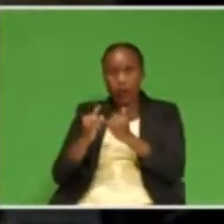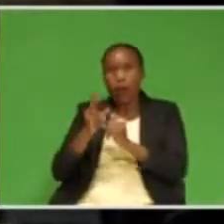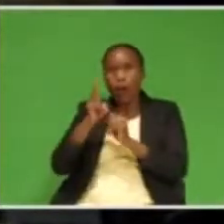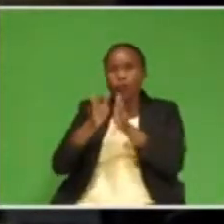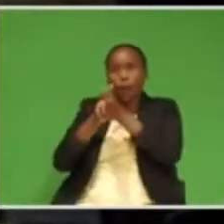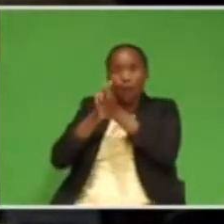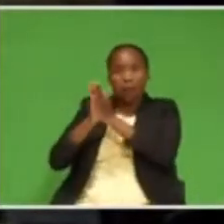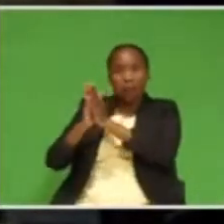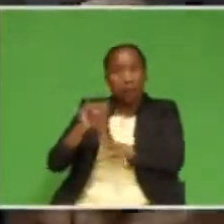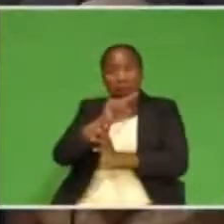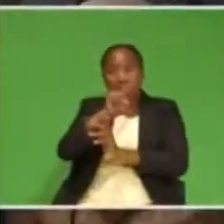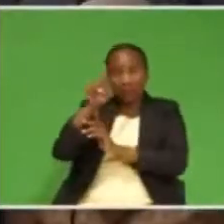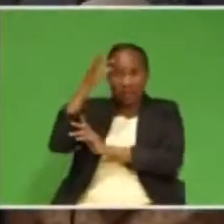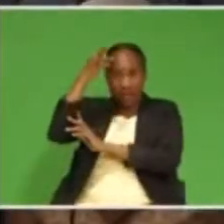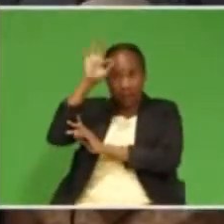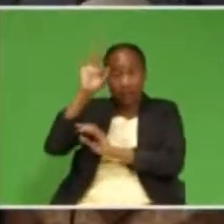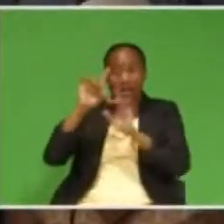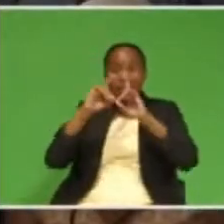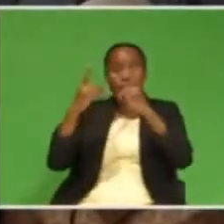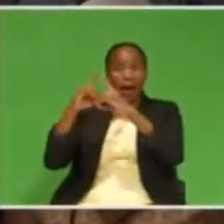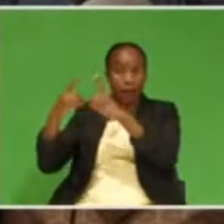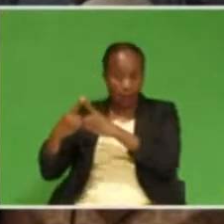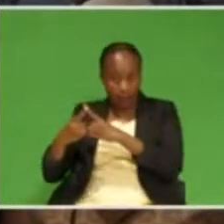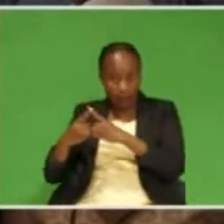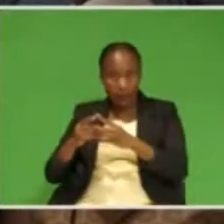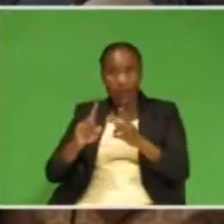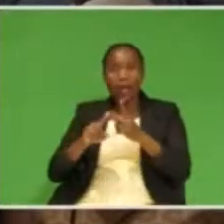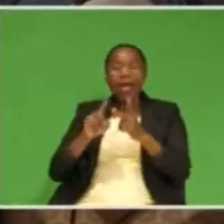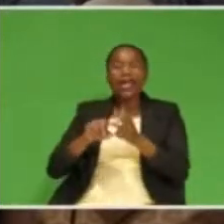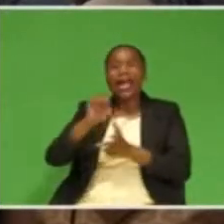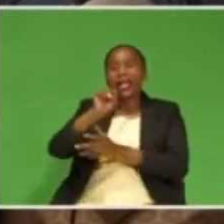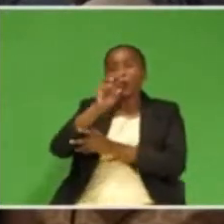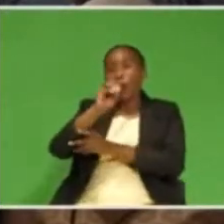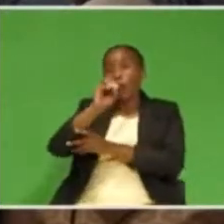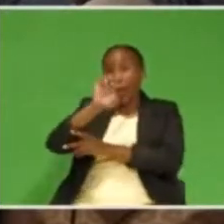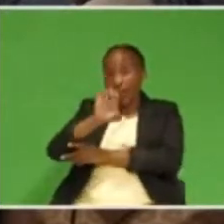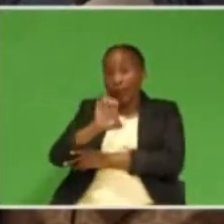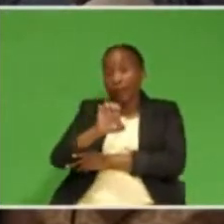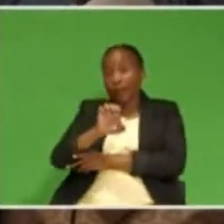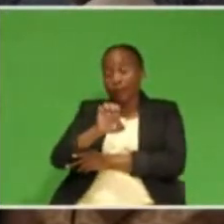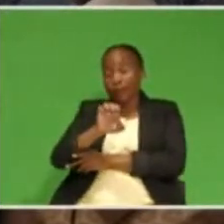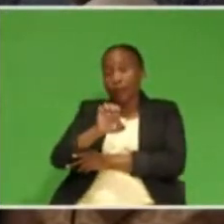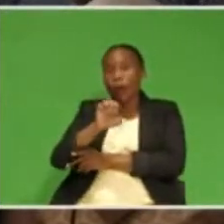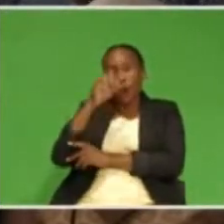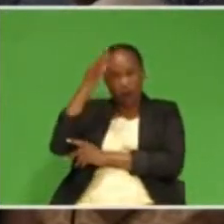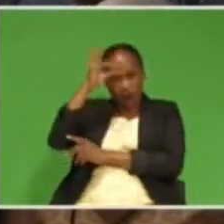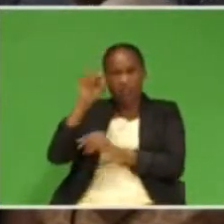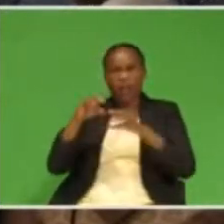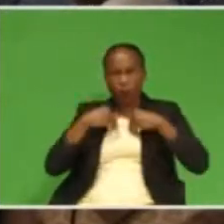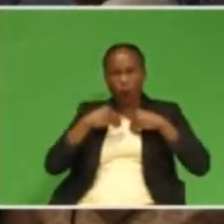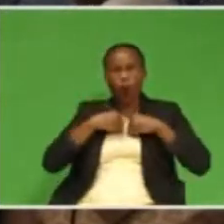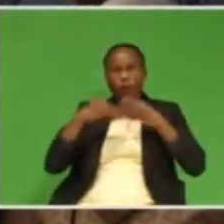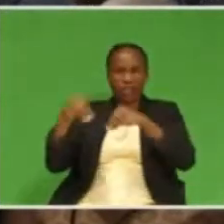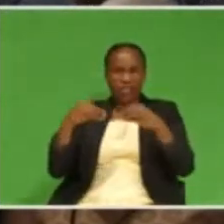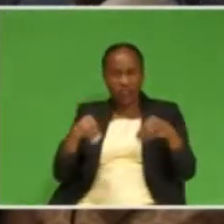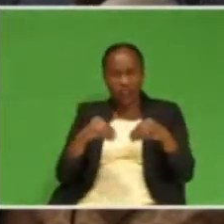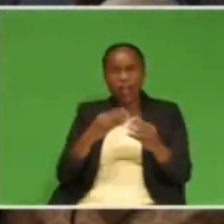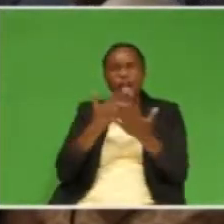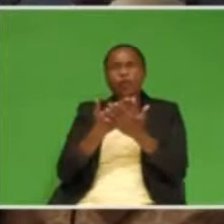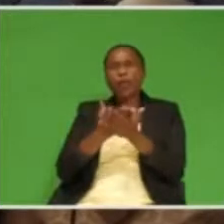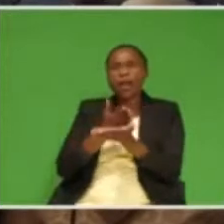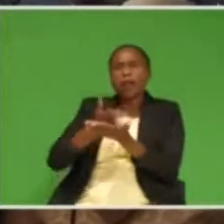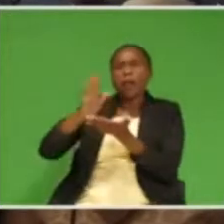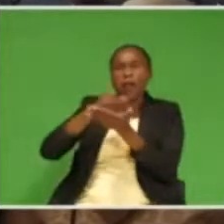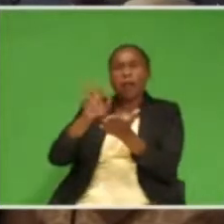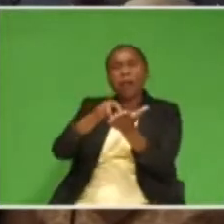government departments and to state-owned enterprises to remove the requirement for